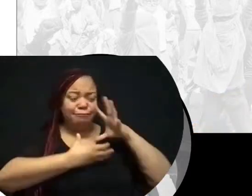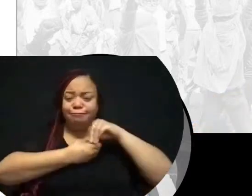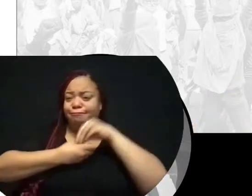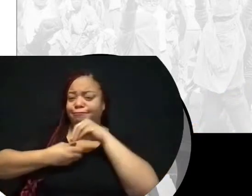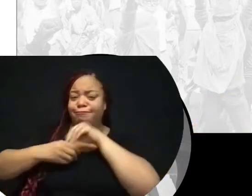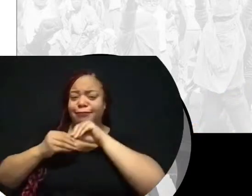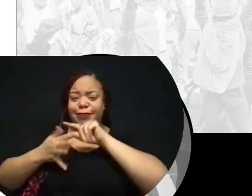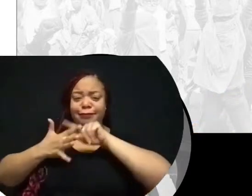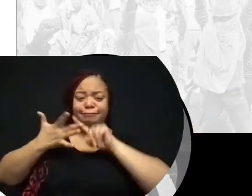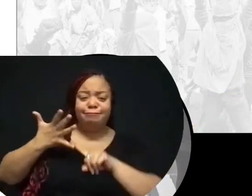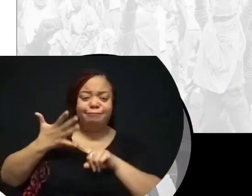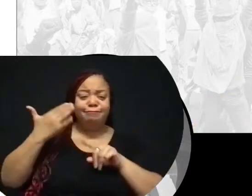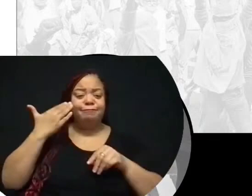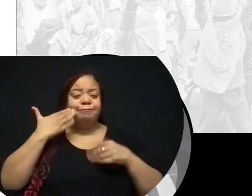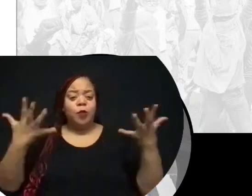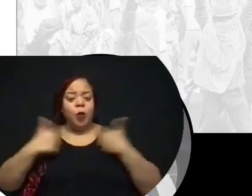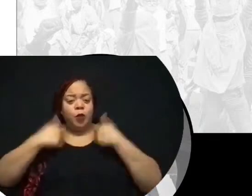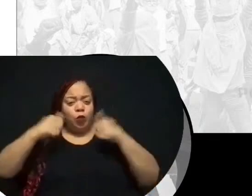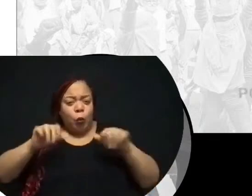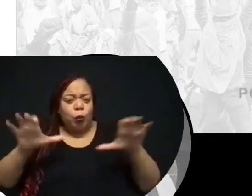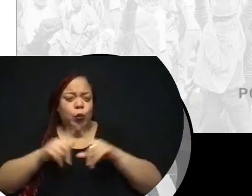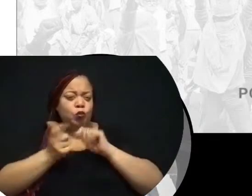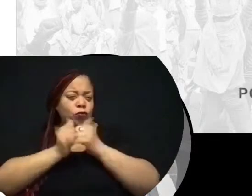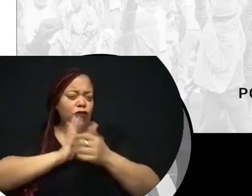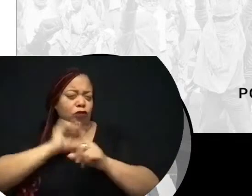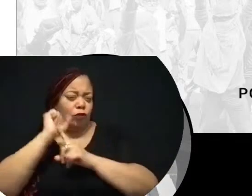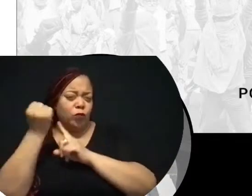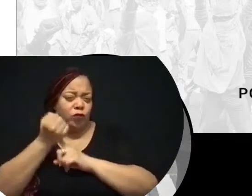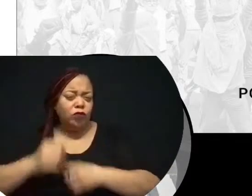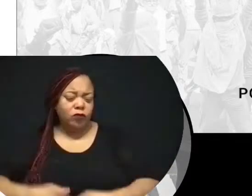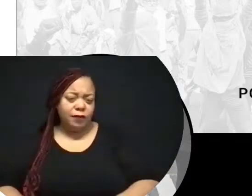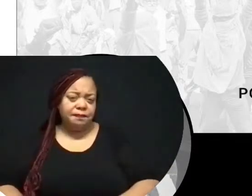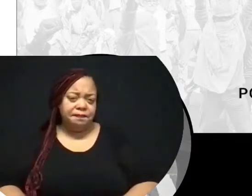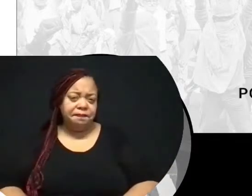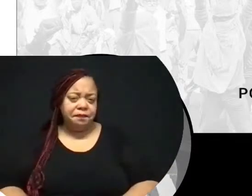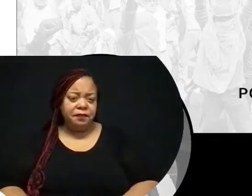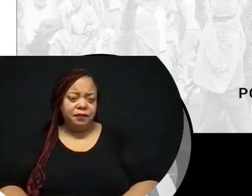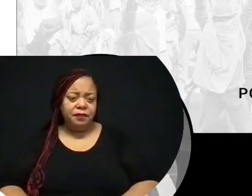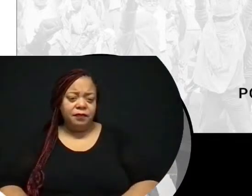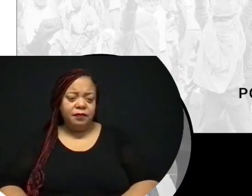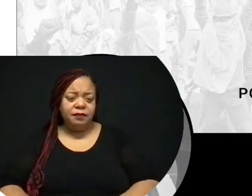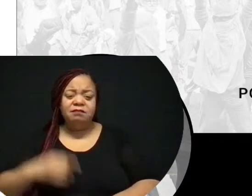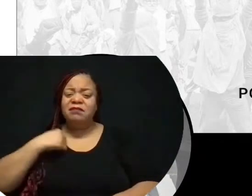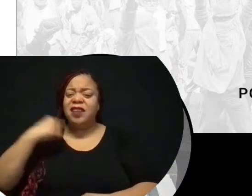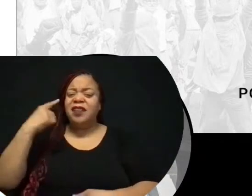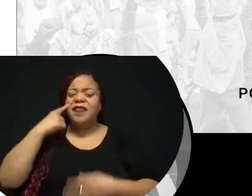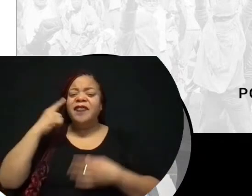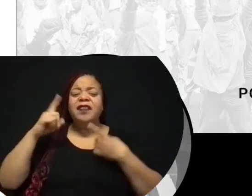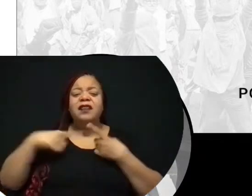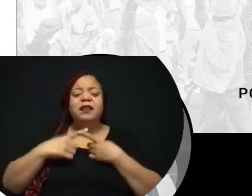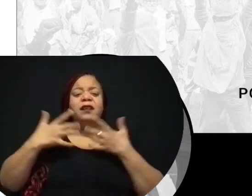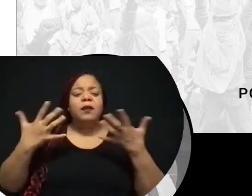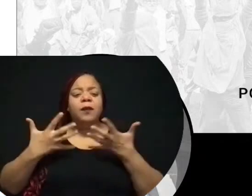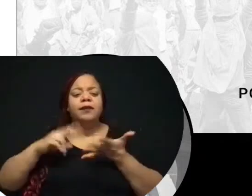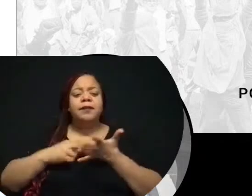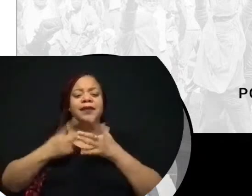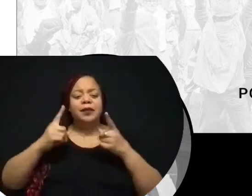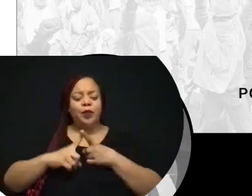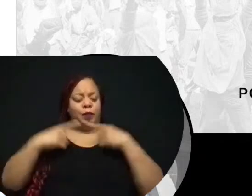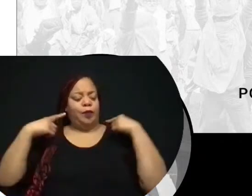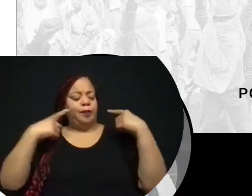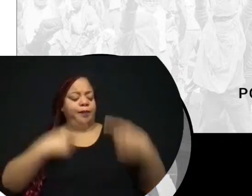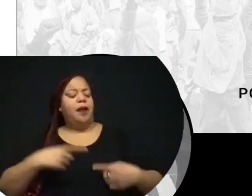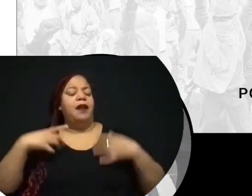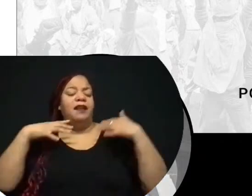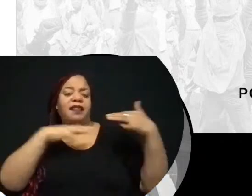I think about what does it mean to battle environmental injustice when you're not even considered or recognized